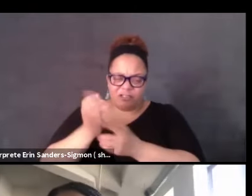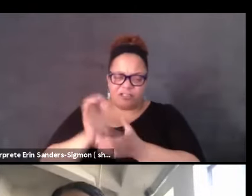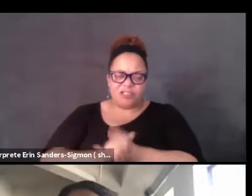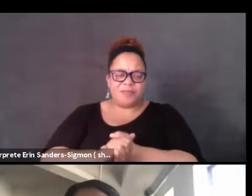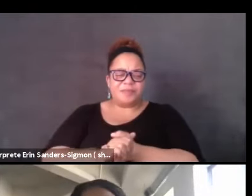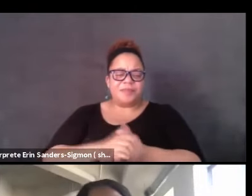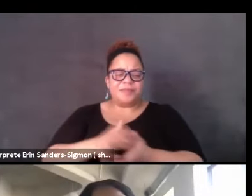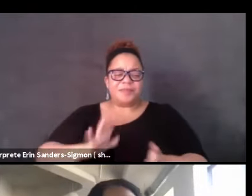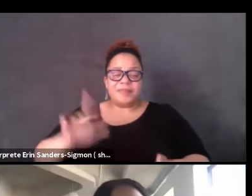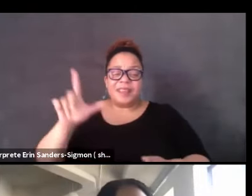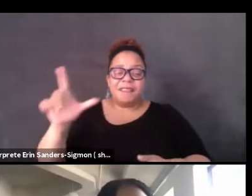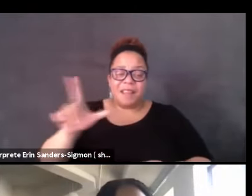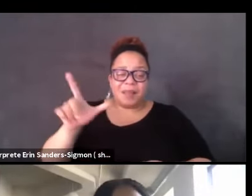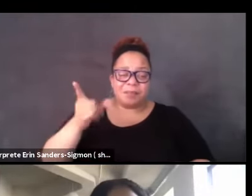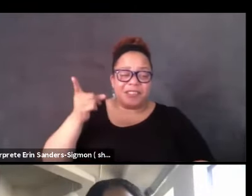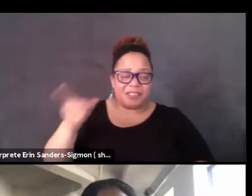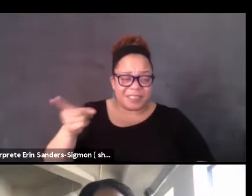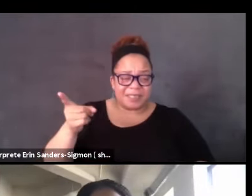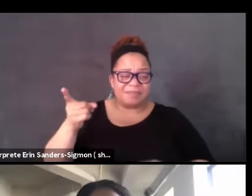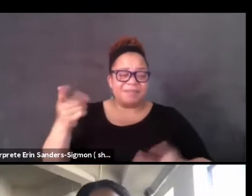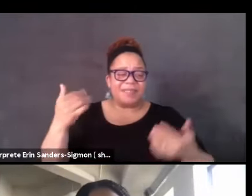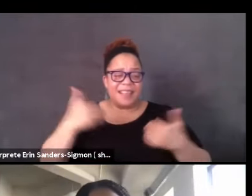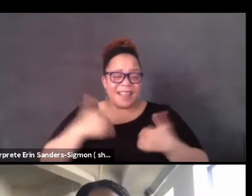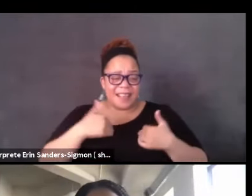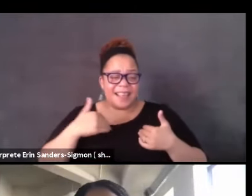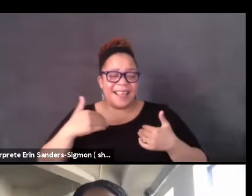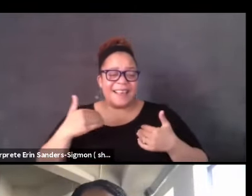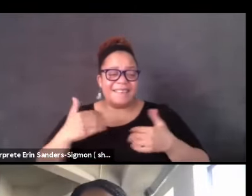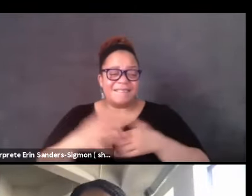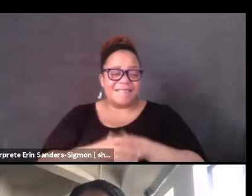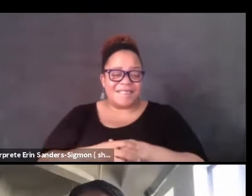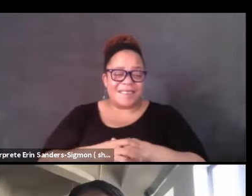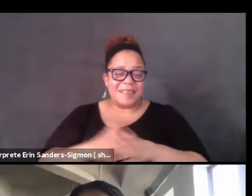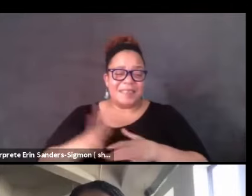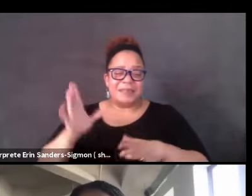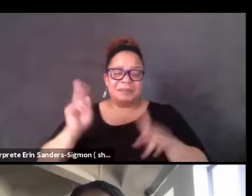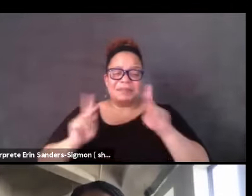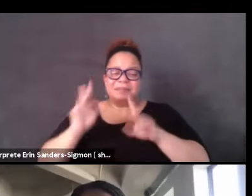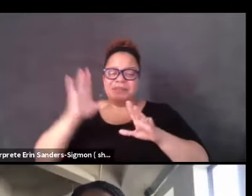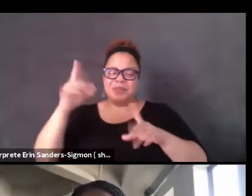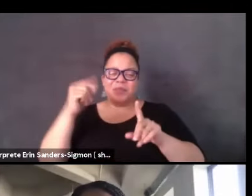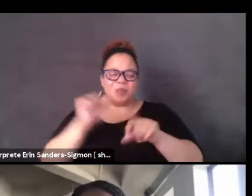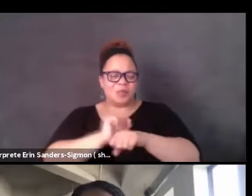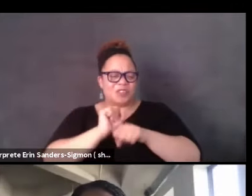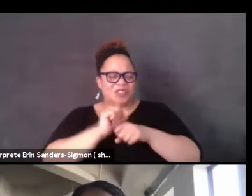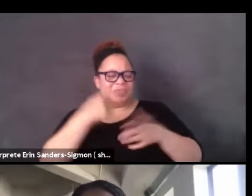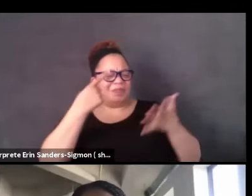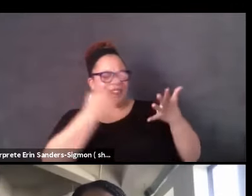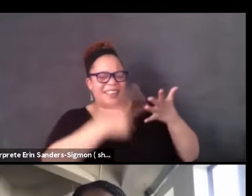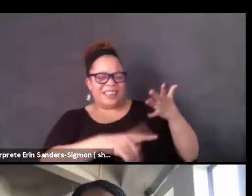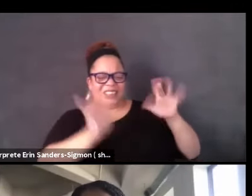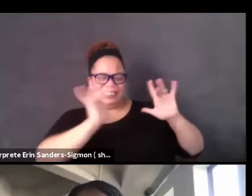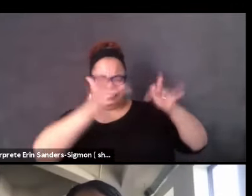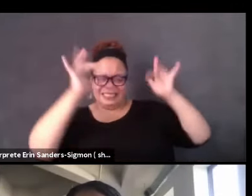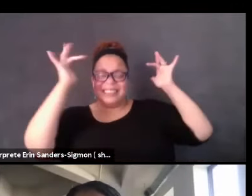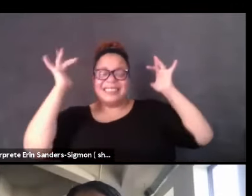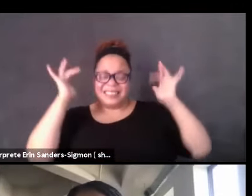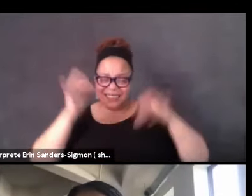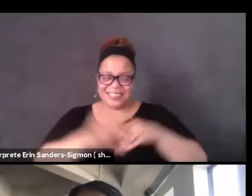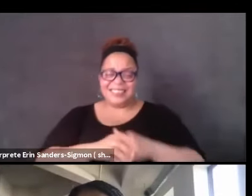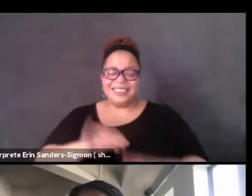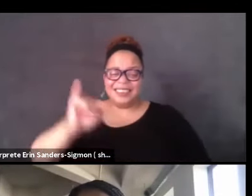and the list goes on and on. Please show love for the incomparable Jasmine Manns, y'all.